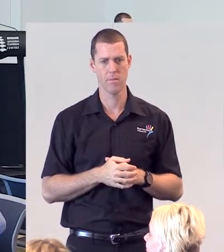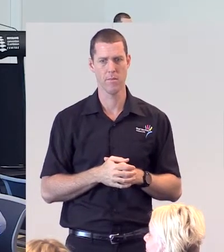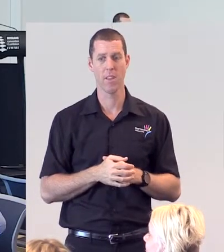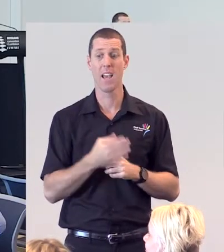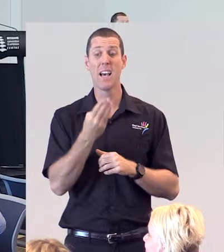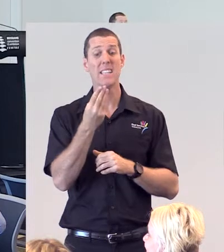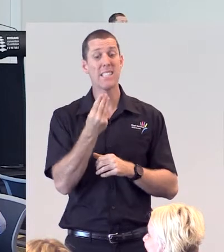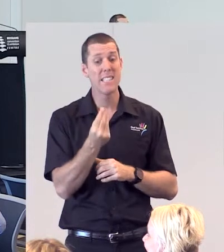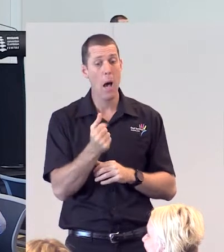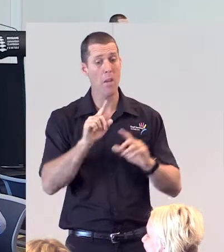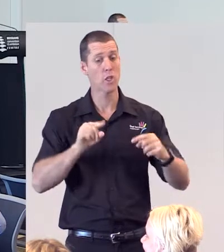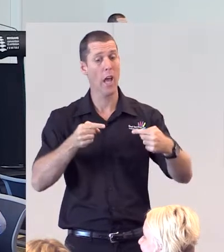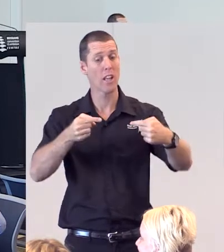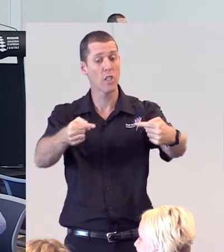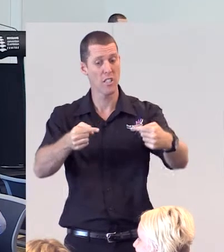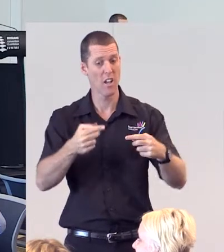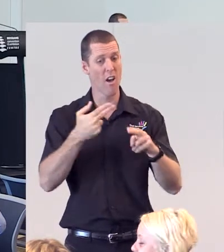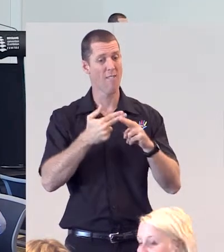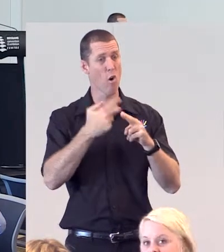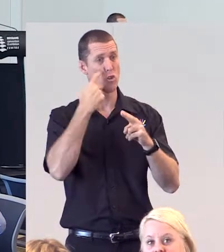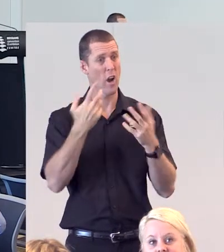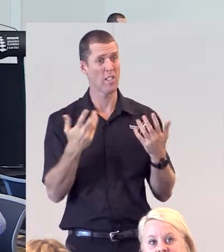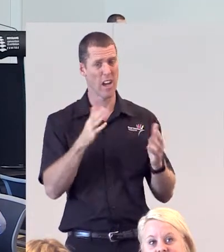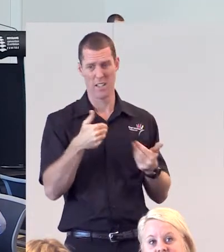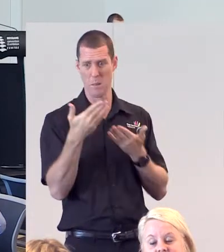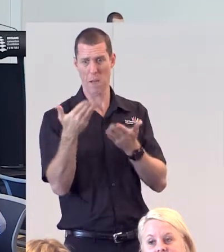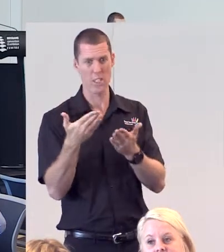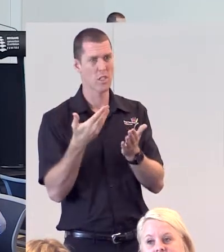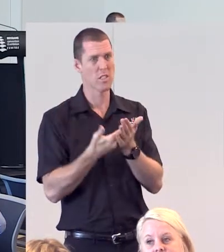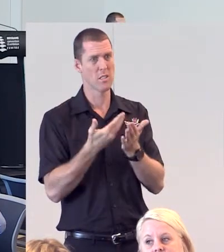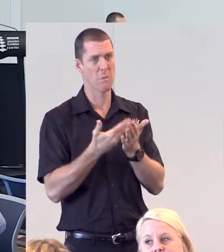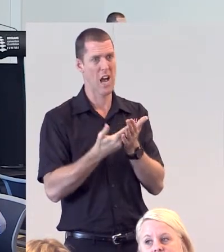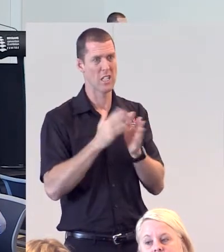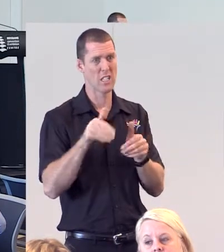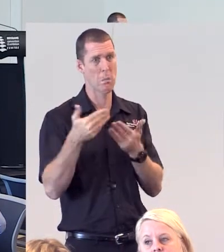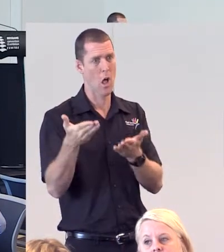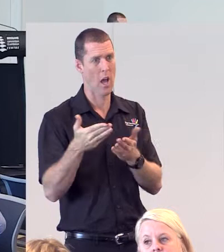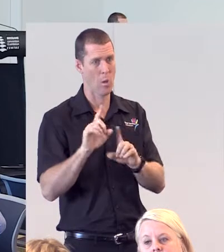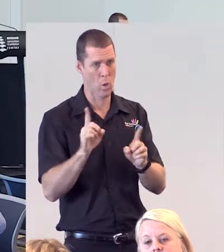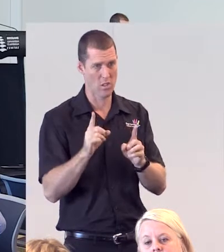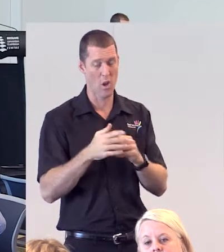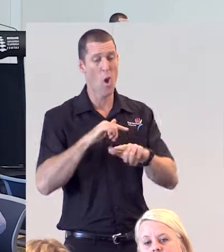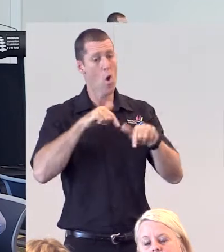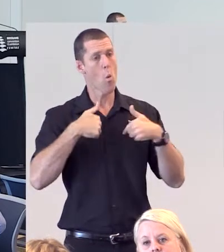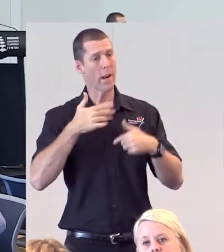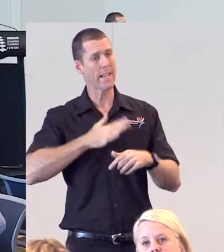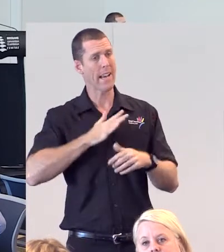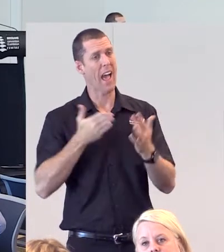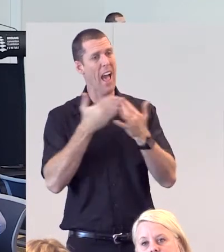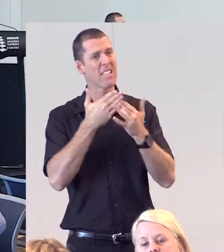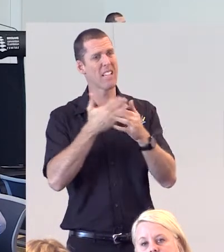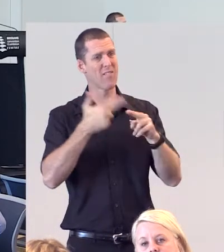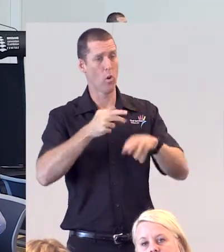Some of the challenges that we're having in matching supply and demand is that we do need access to